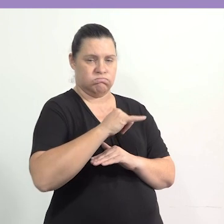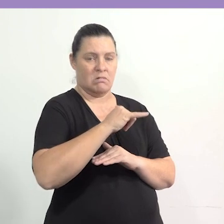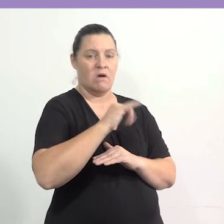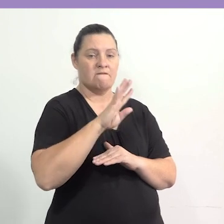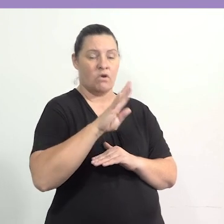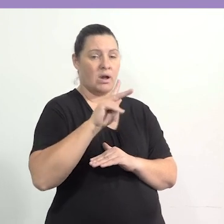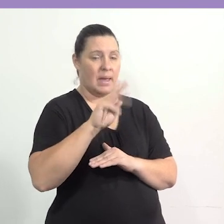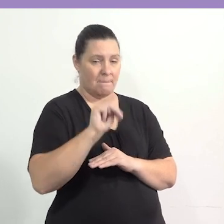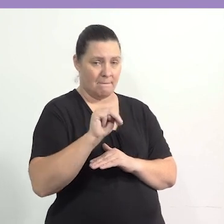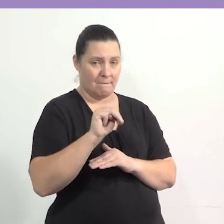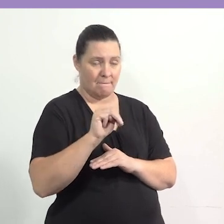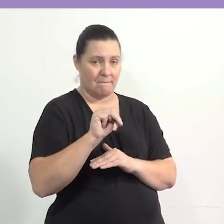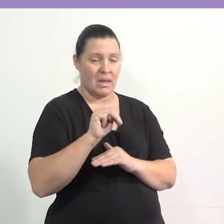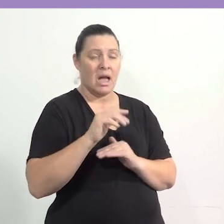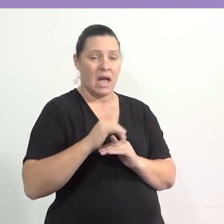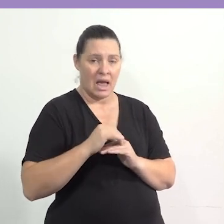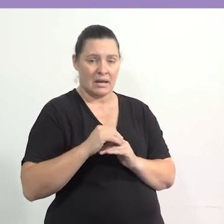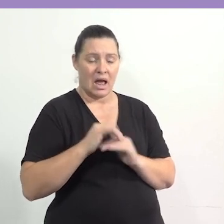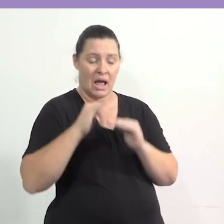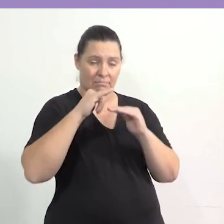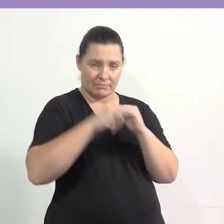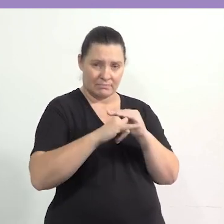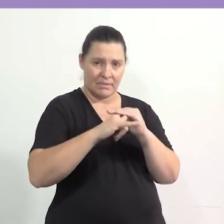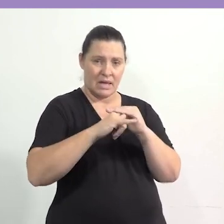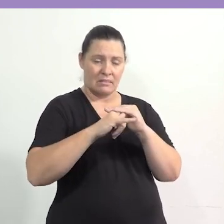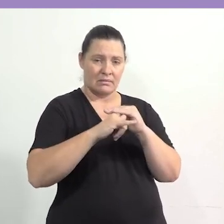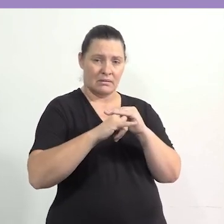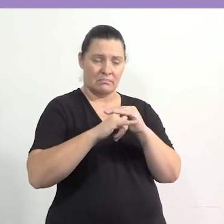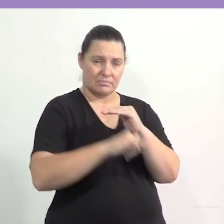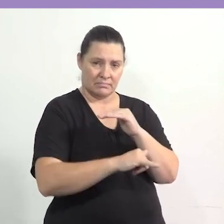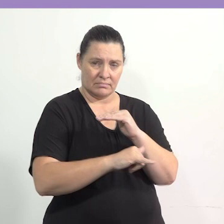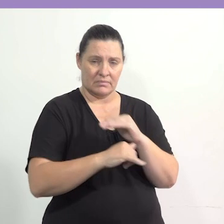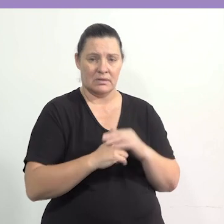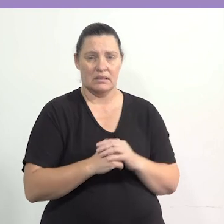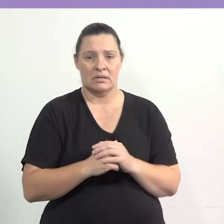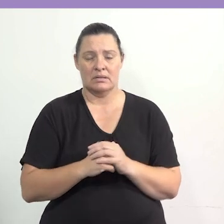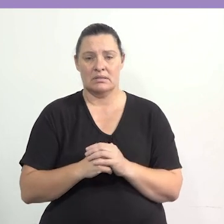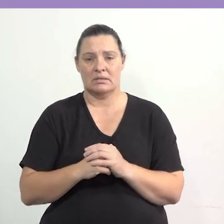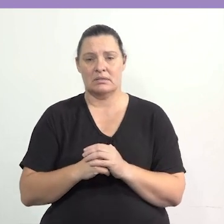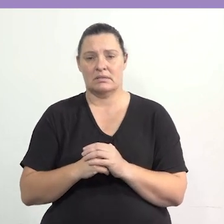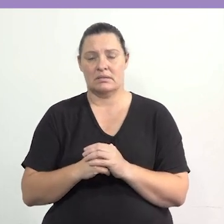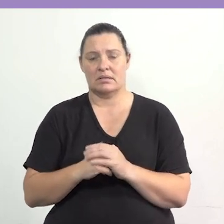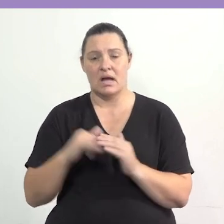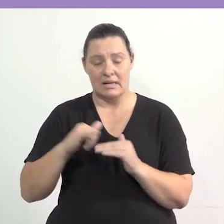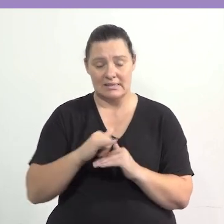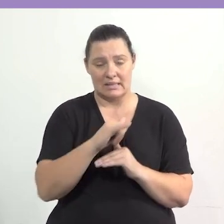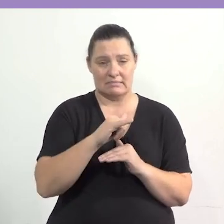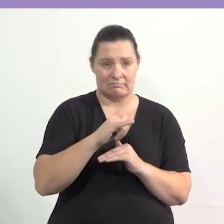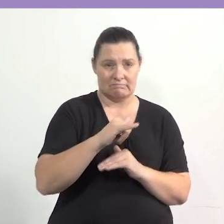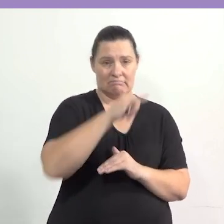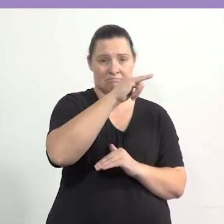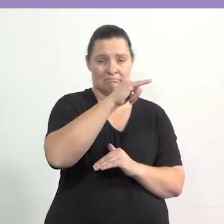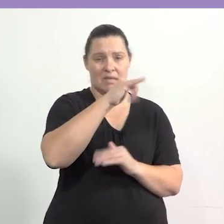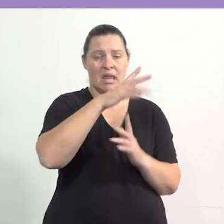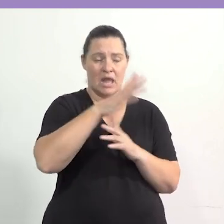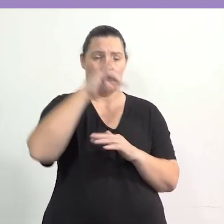4 kilometers and later ascends again by a further 2 kilometers. After some